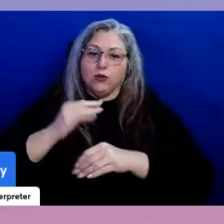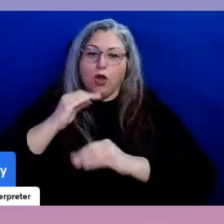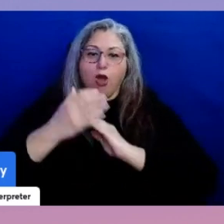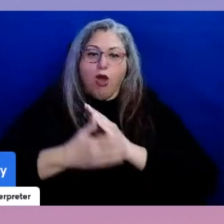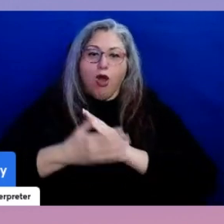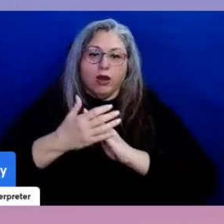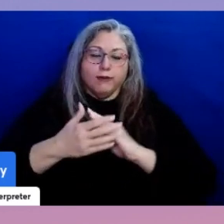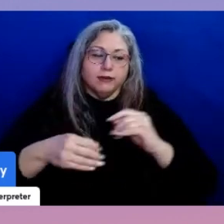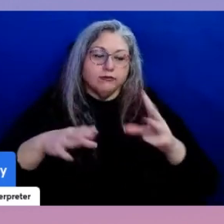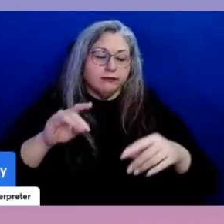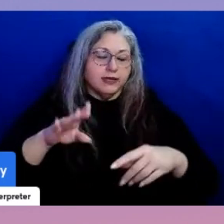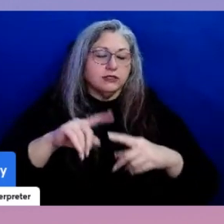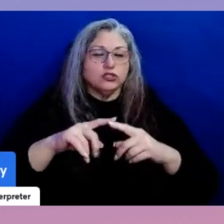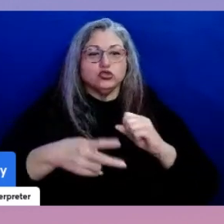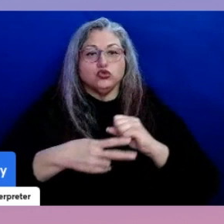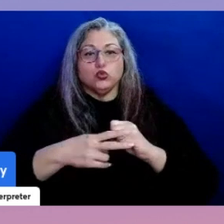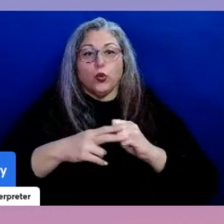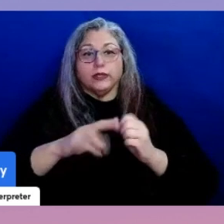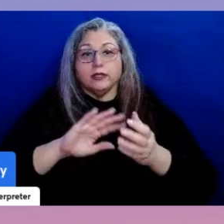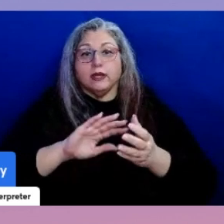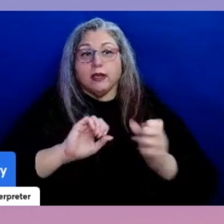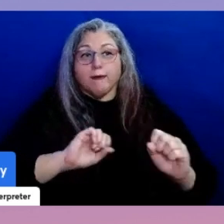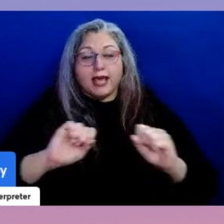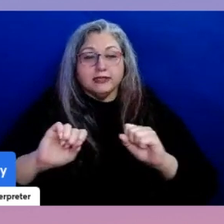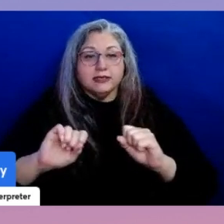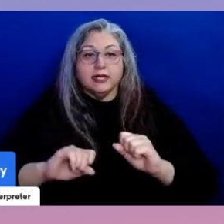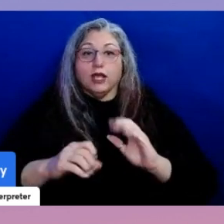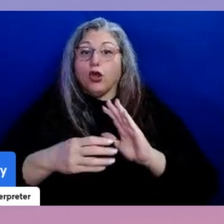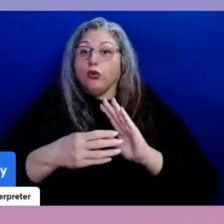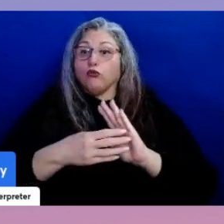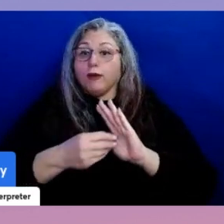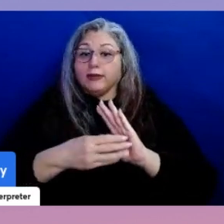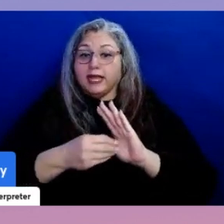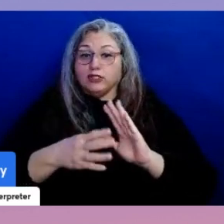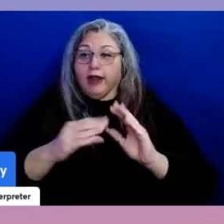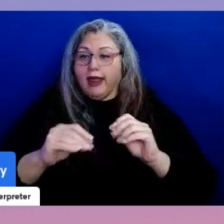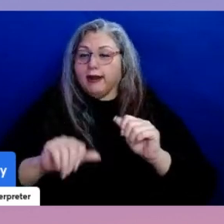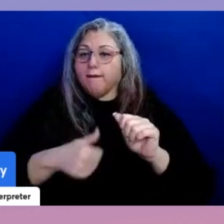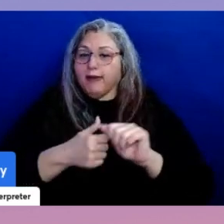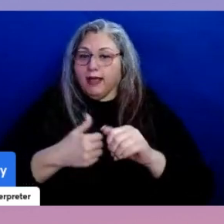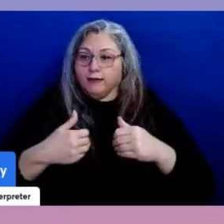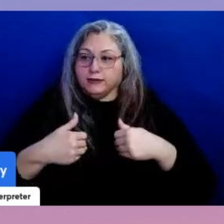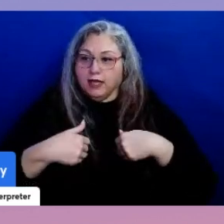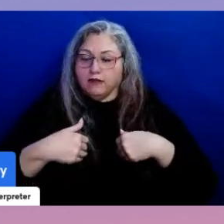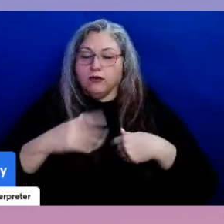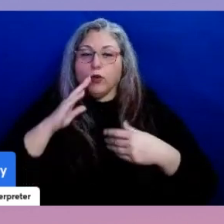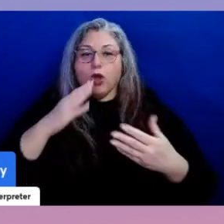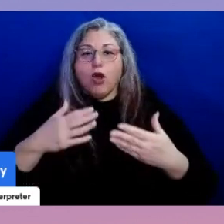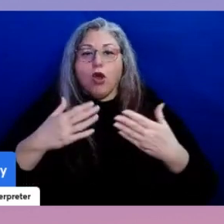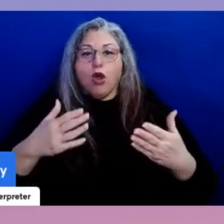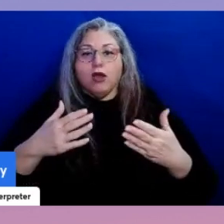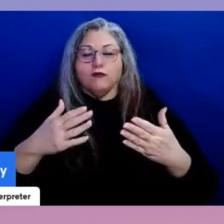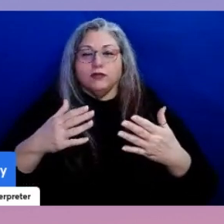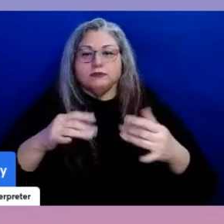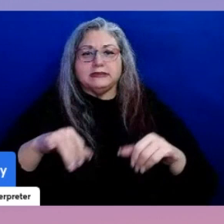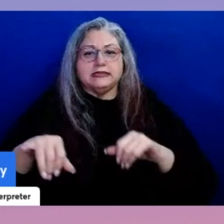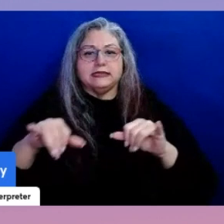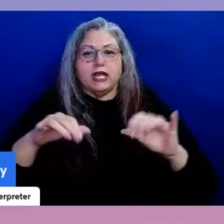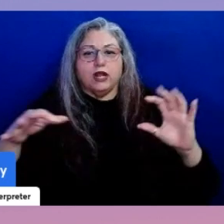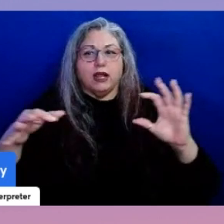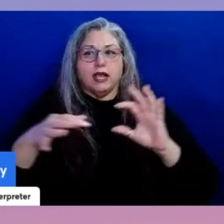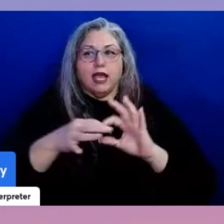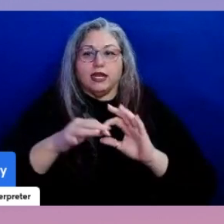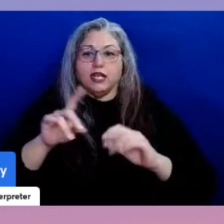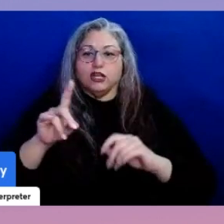storage capacity management, replication, and backups. It offers standard connection drivers and built-in